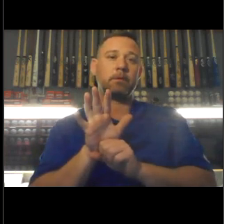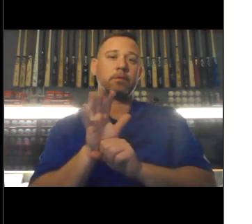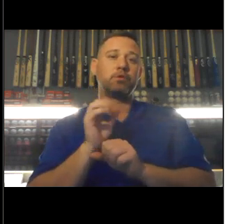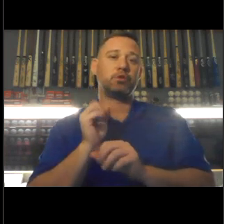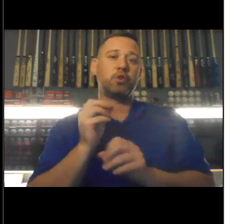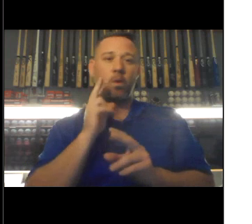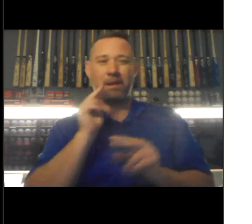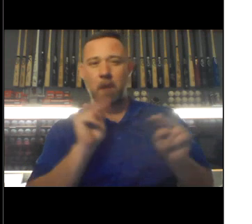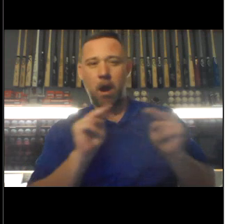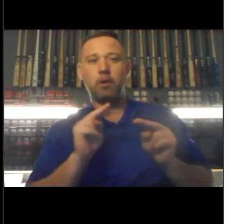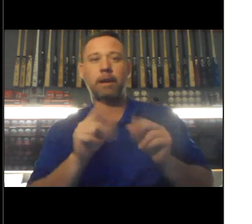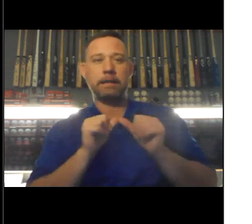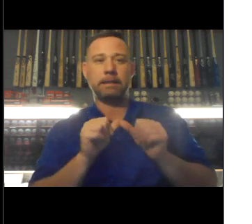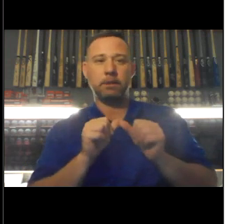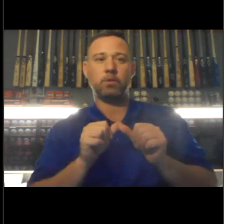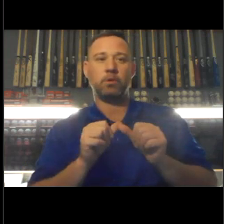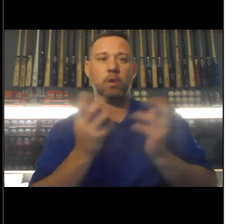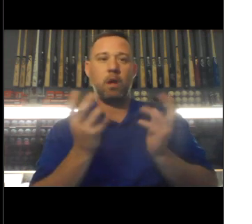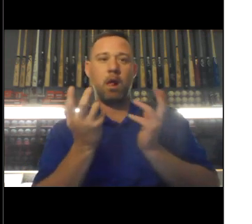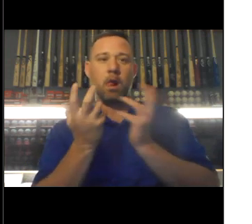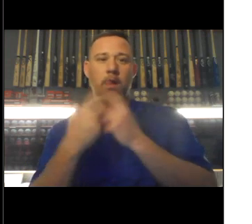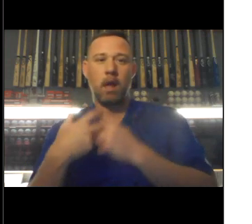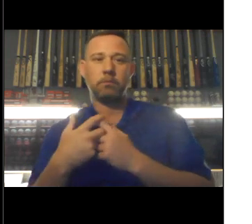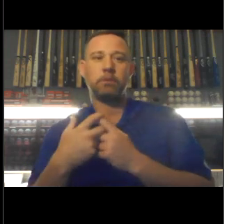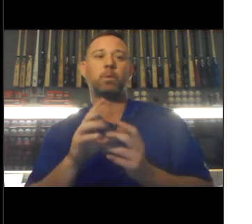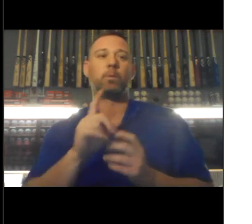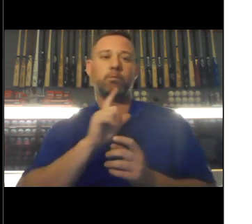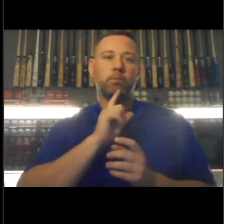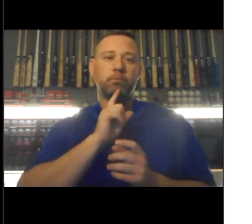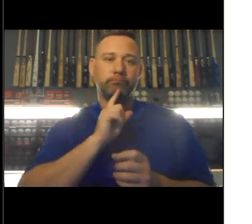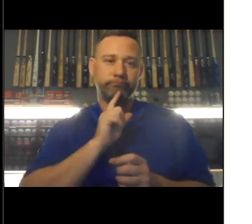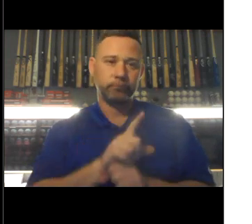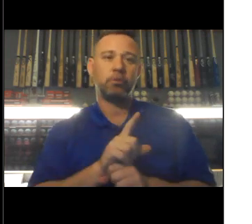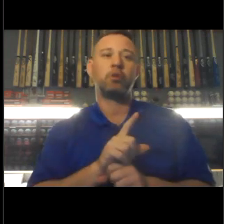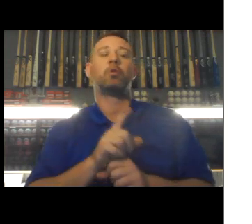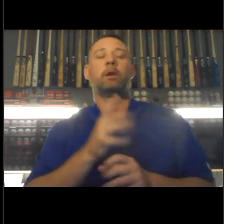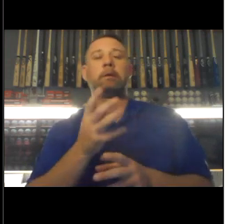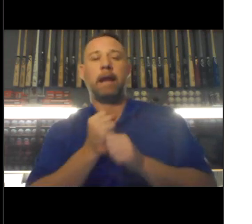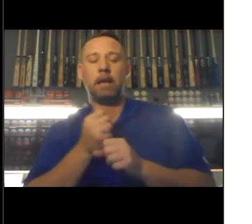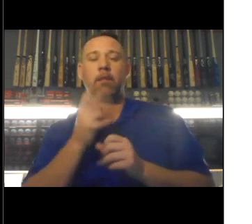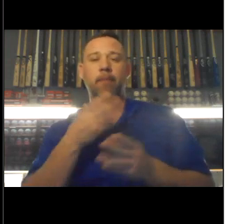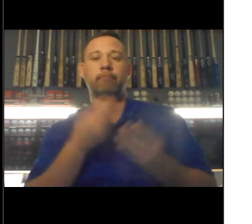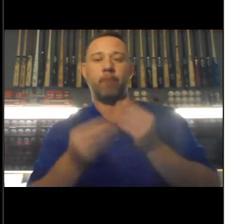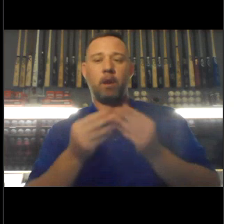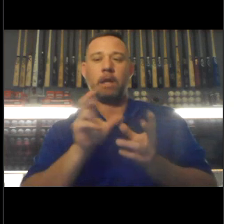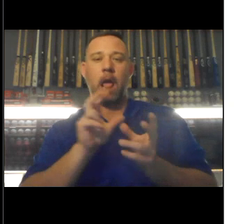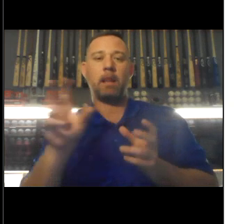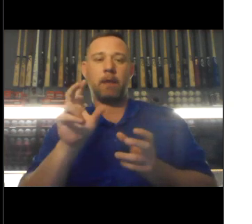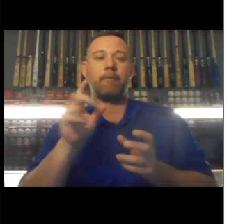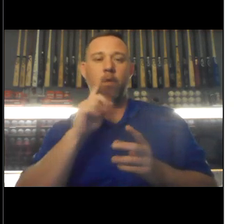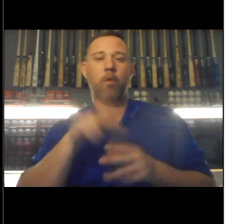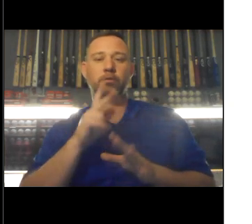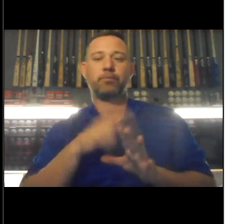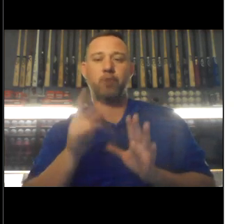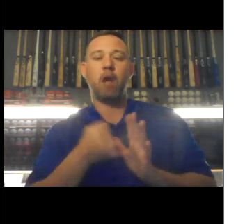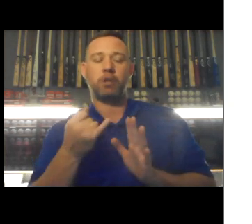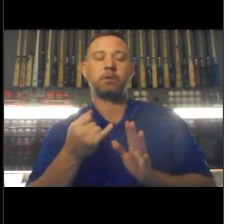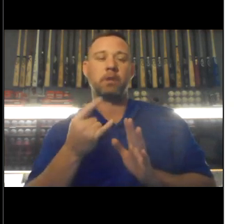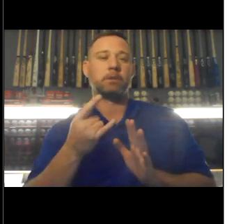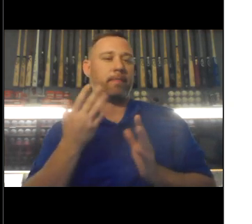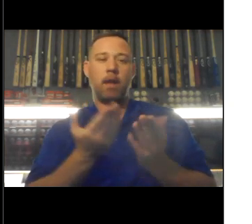ensure that the revenues continue to come in line, because we definitely want to make sure that we're getting funding allocated on the projects, because they are hand in